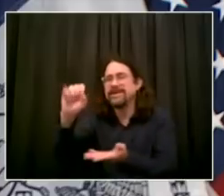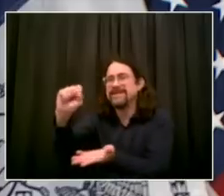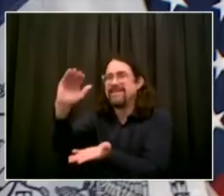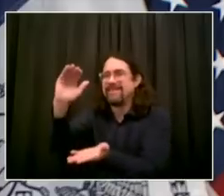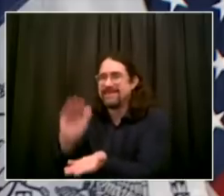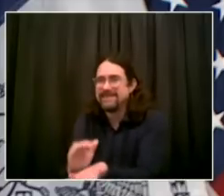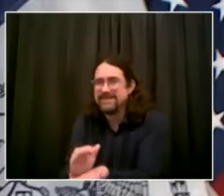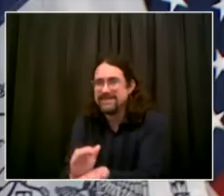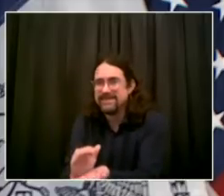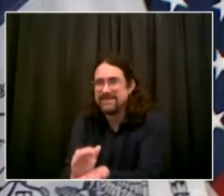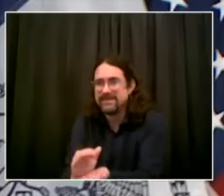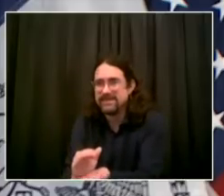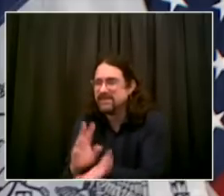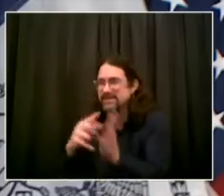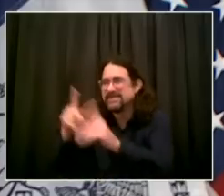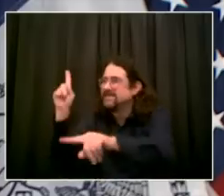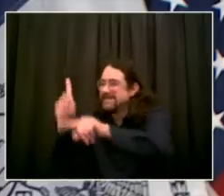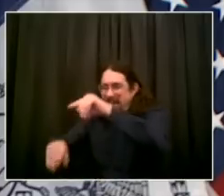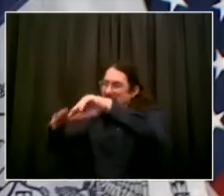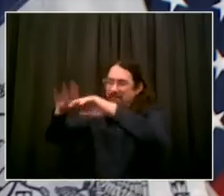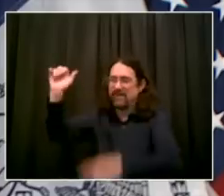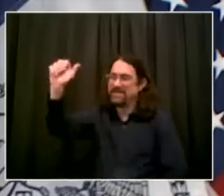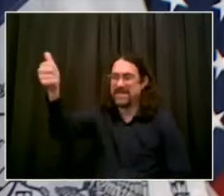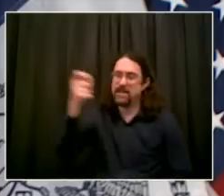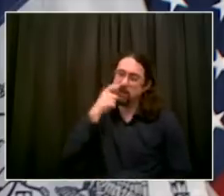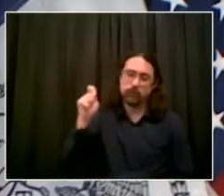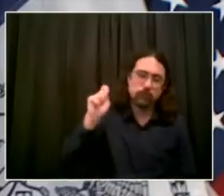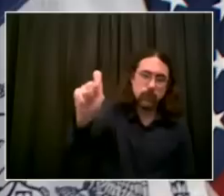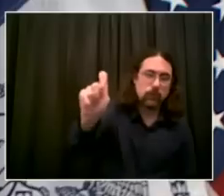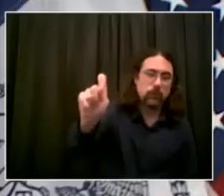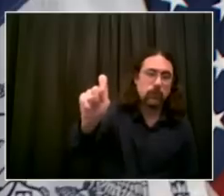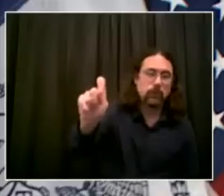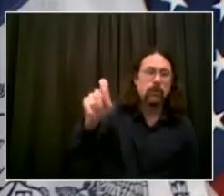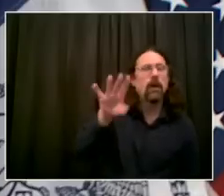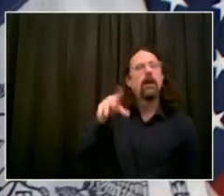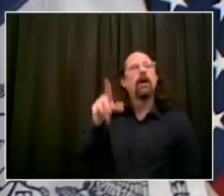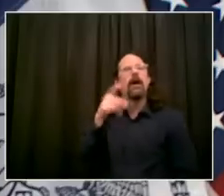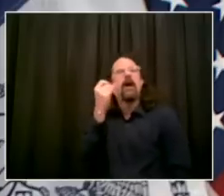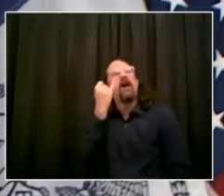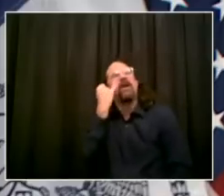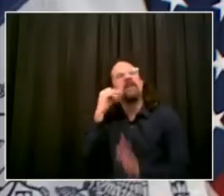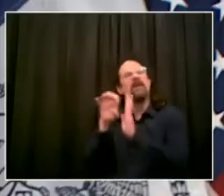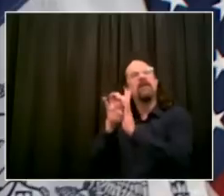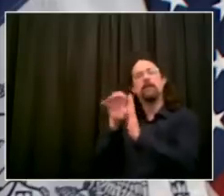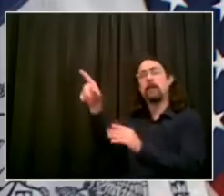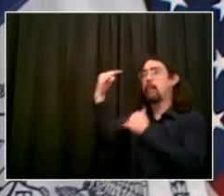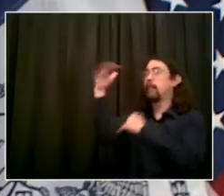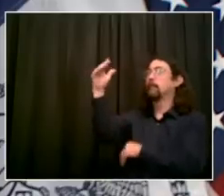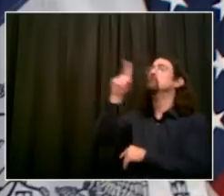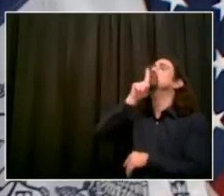Go ahead. For our last question, we'll go to Henry Goldman from Bloomberg.